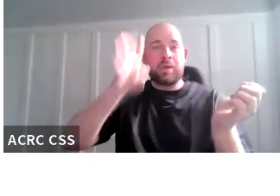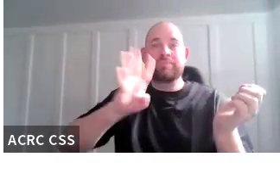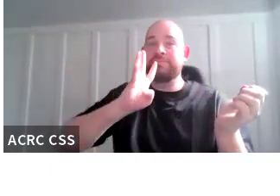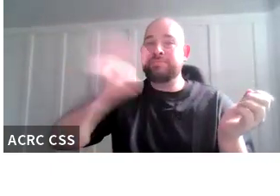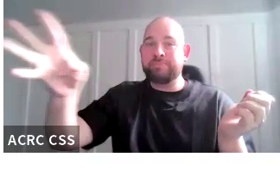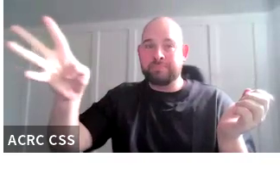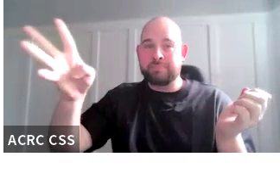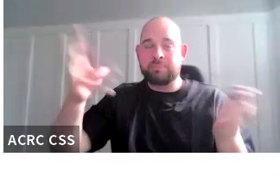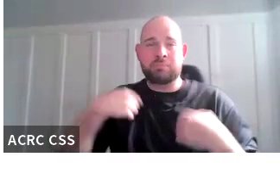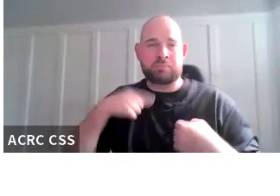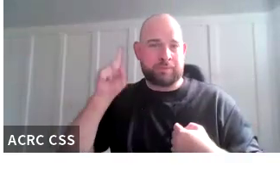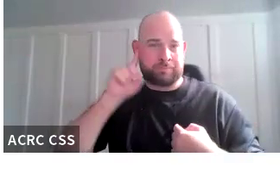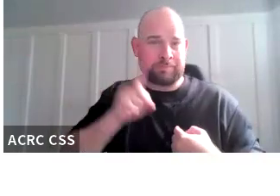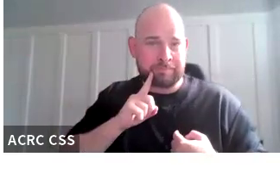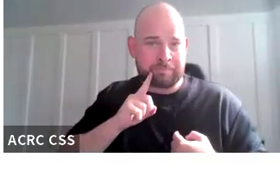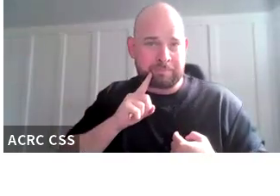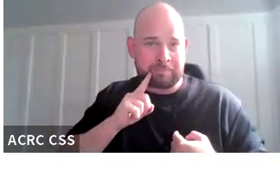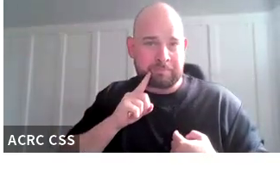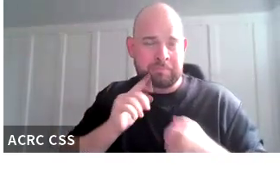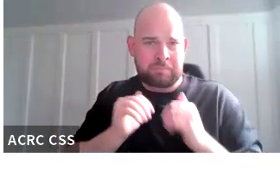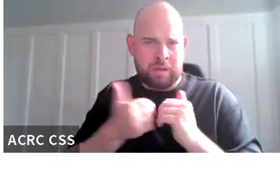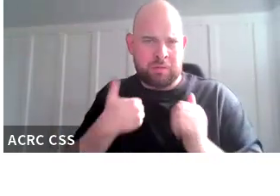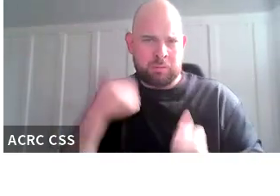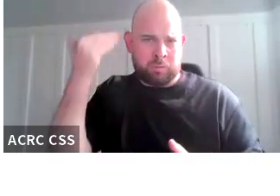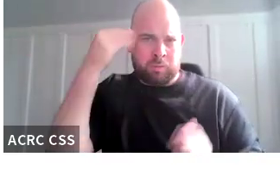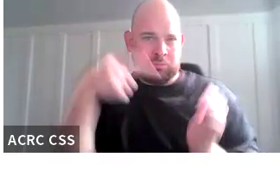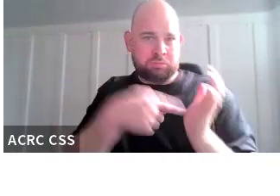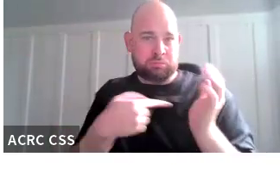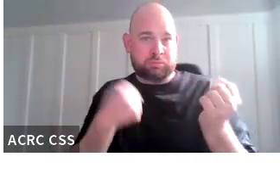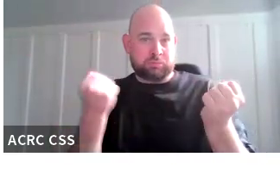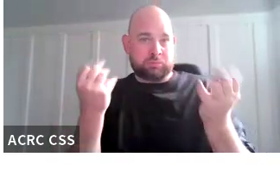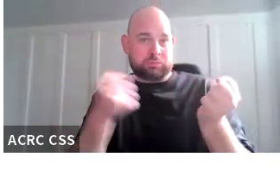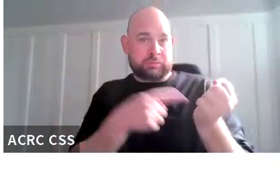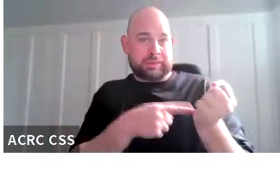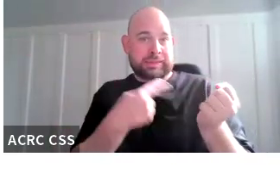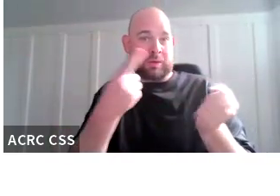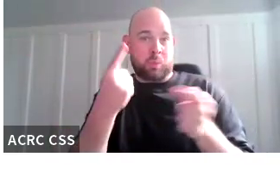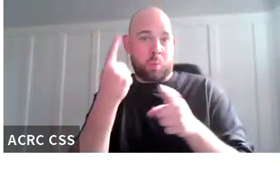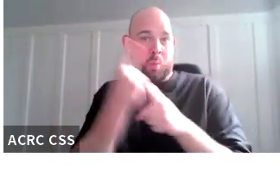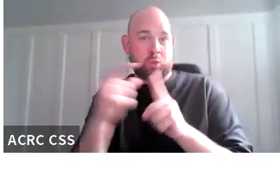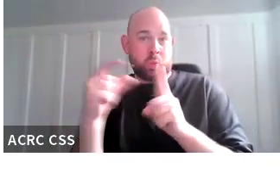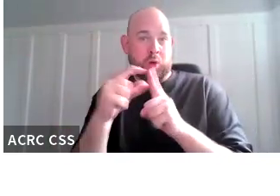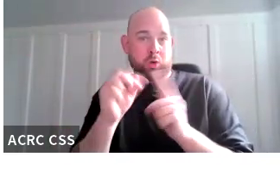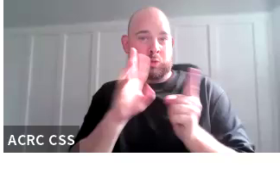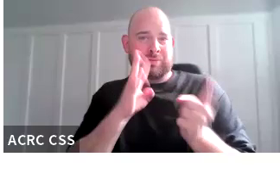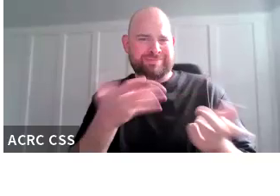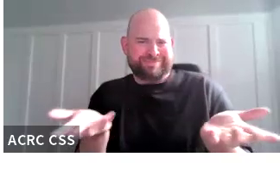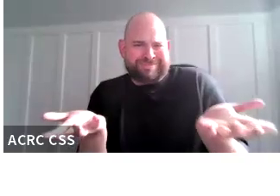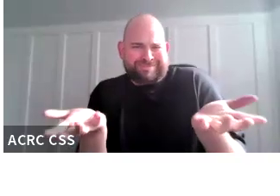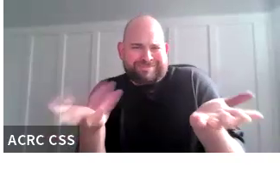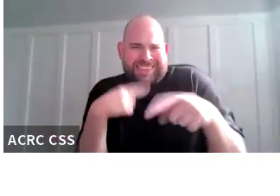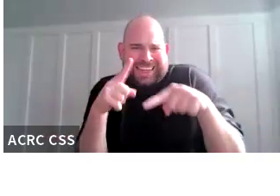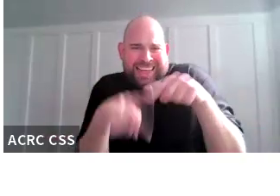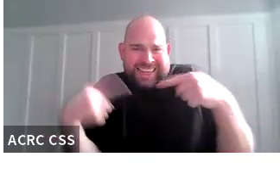sign language gloves. So they speak, right? So these gloves are emitting sound that